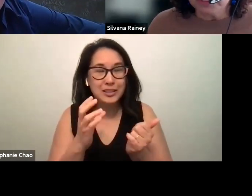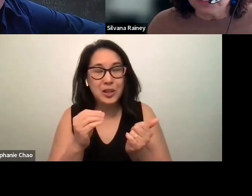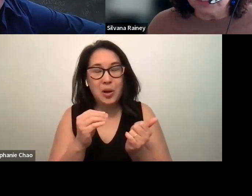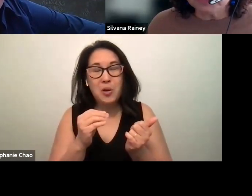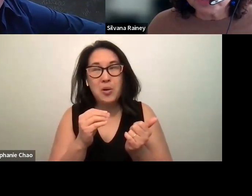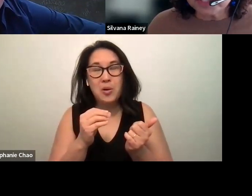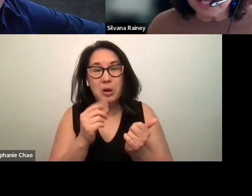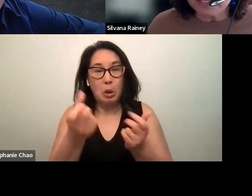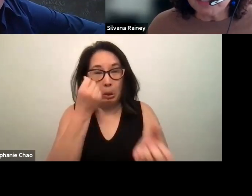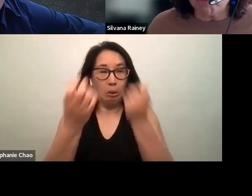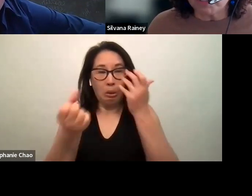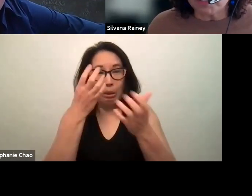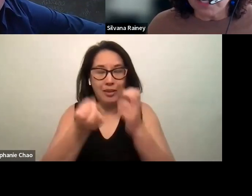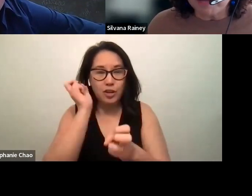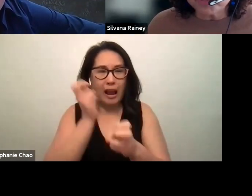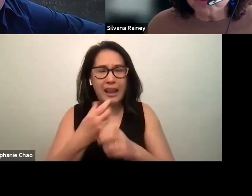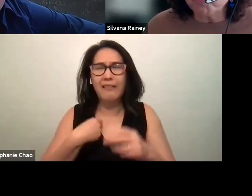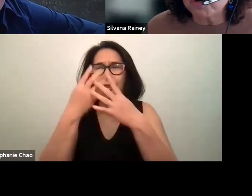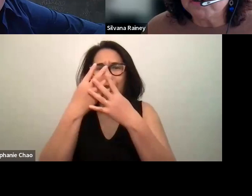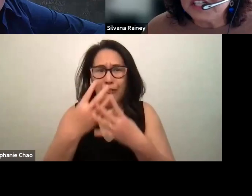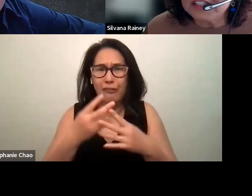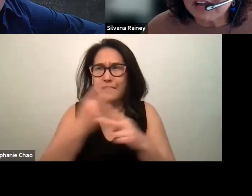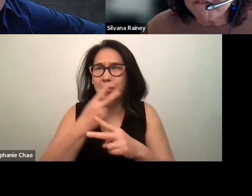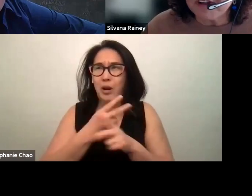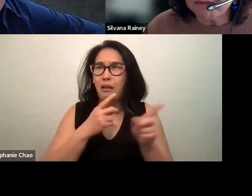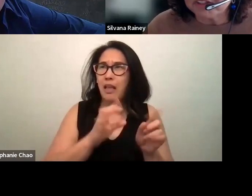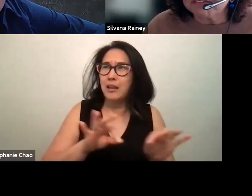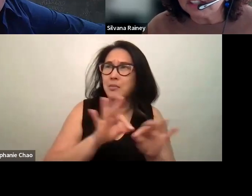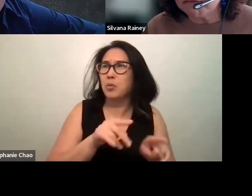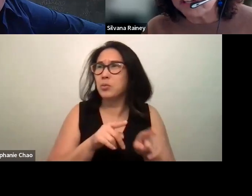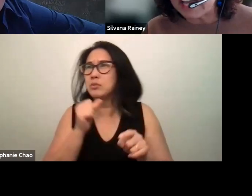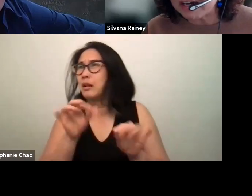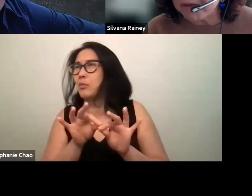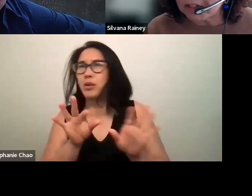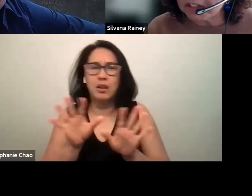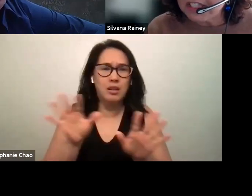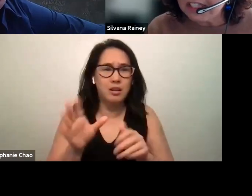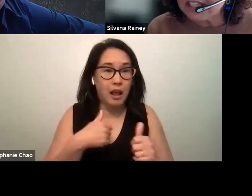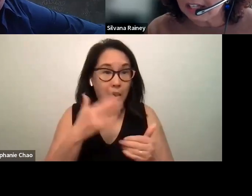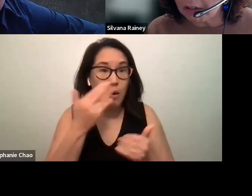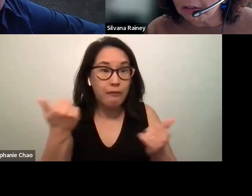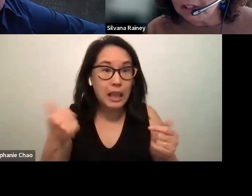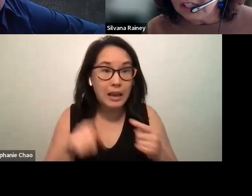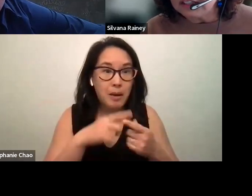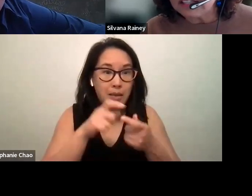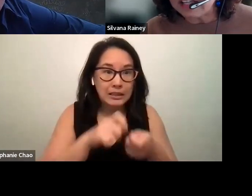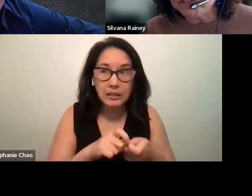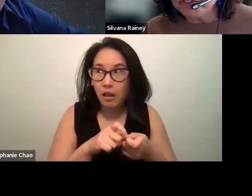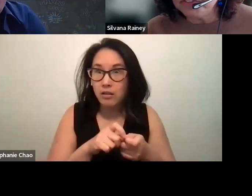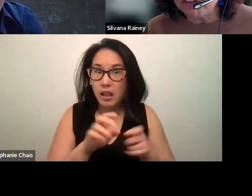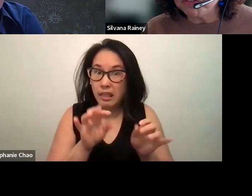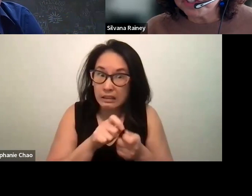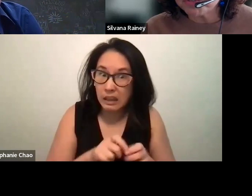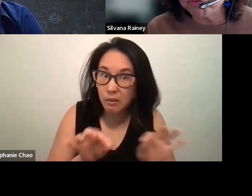to understand, or I'm so worried that I'm gonna forget about the detail that